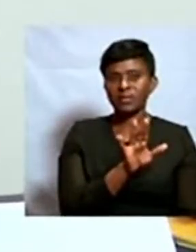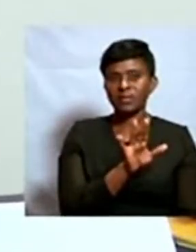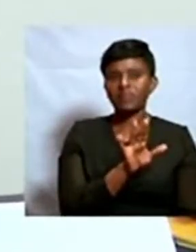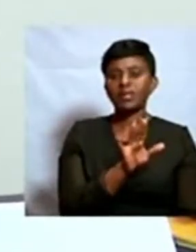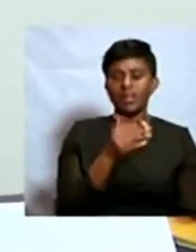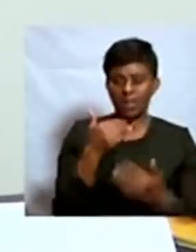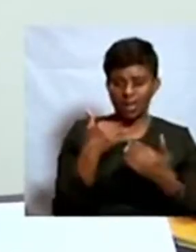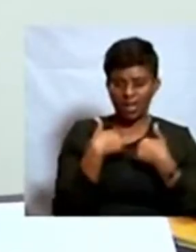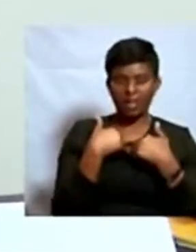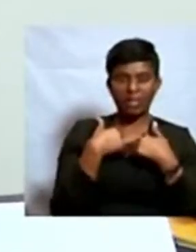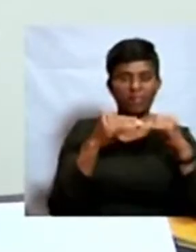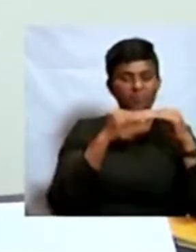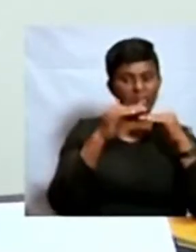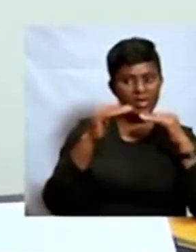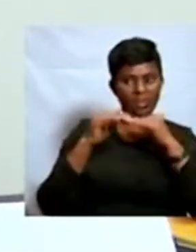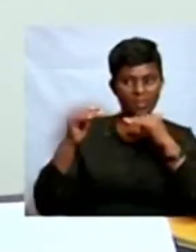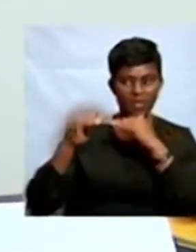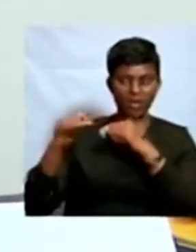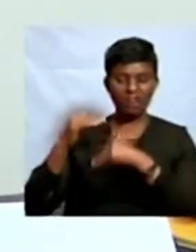there are levels of oversight